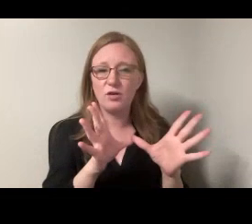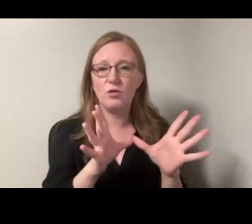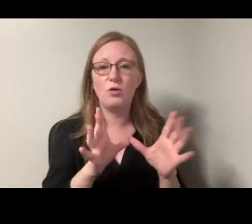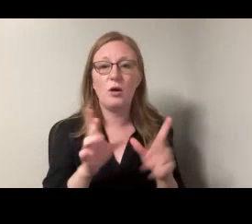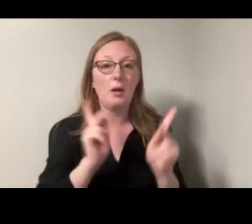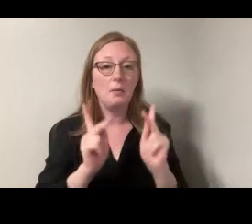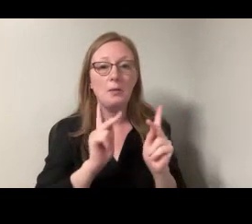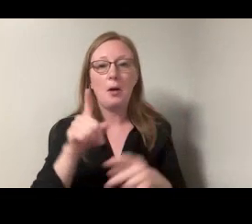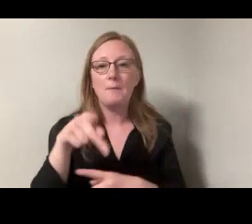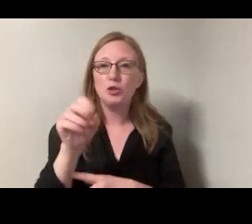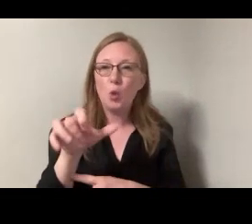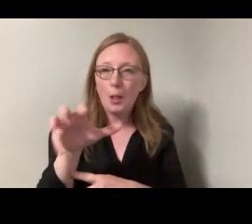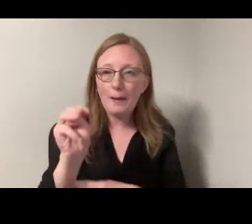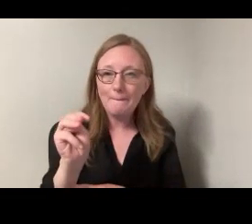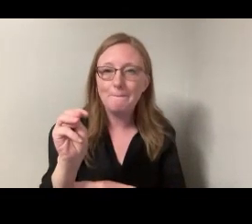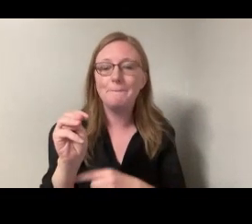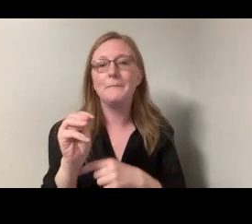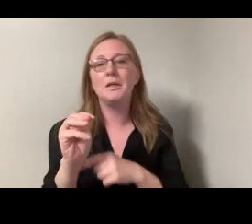petroleum and sewage and